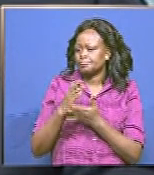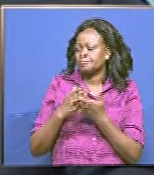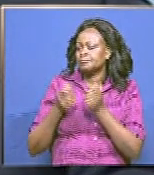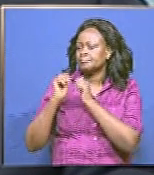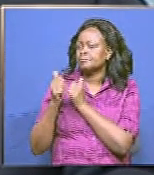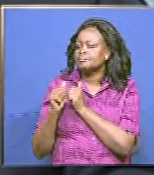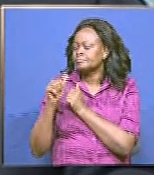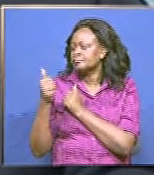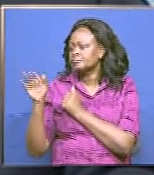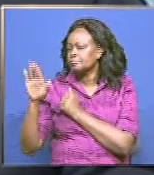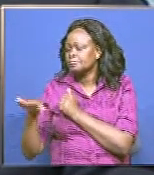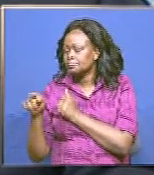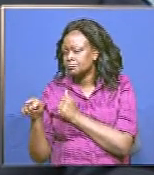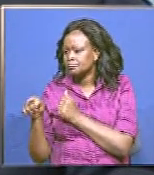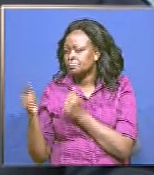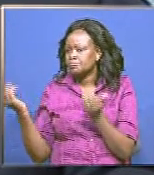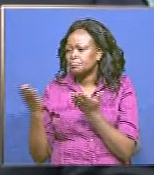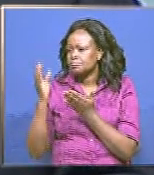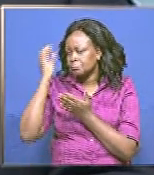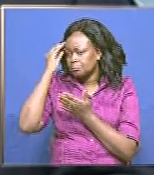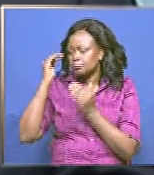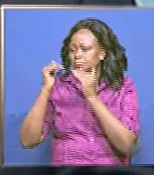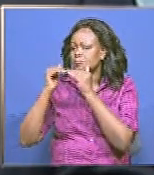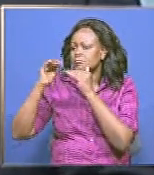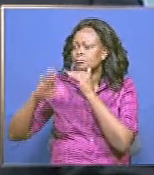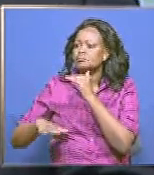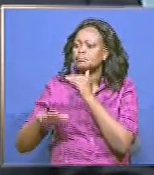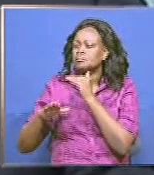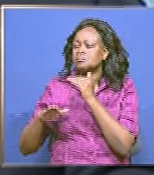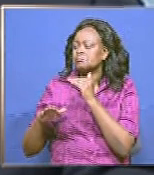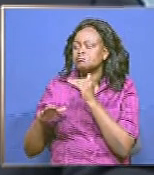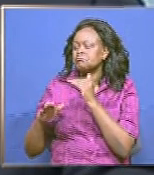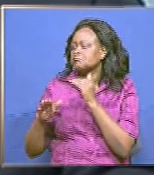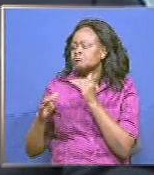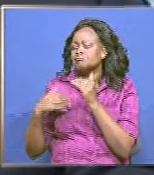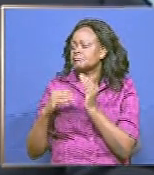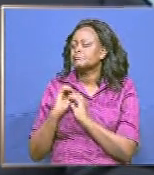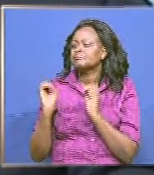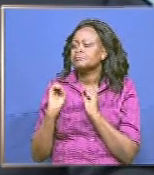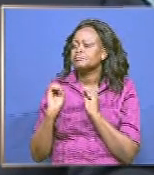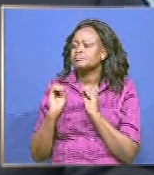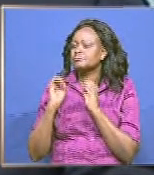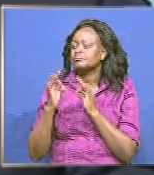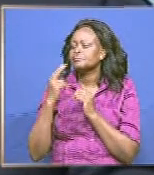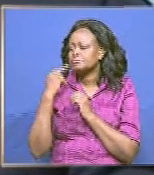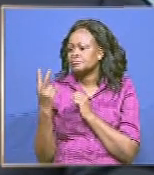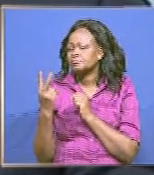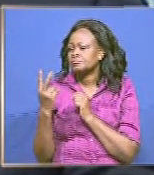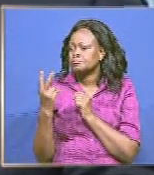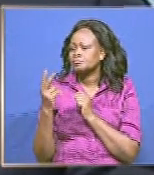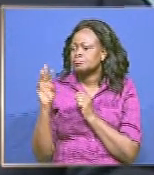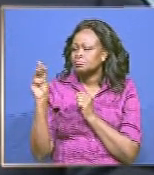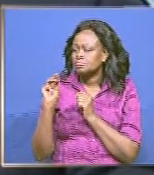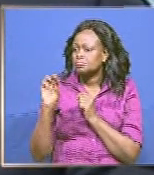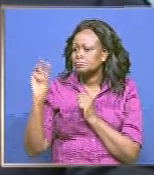competencies in other areas where education levels were low mm-hmm. may not be there. Mm-hmm. If you look at Tana, Mandera,